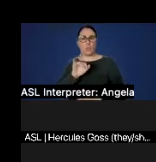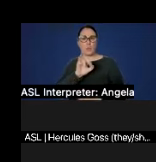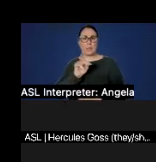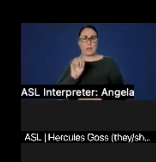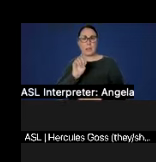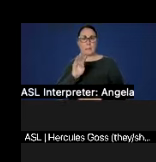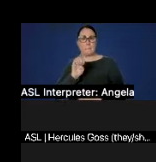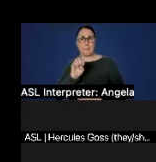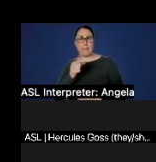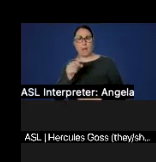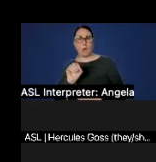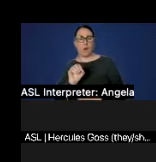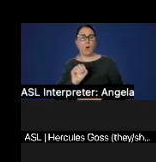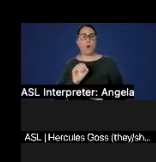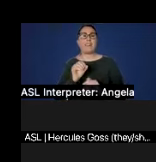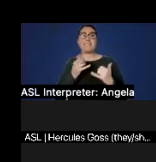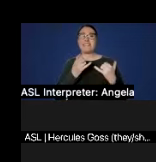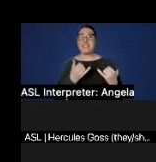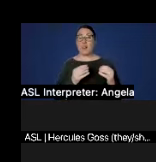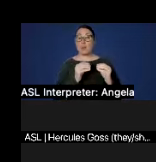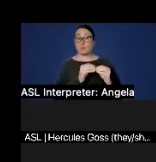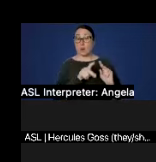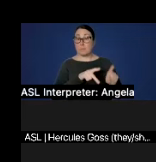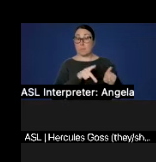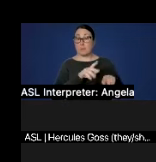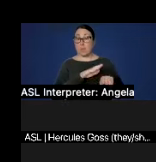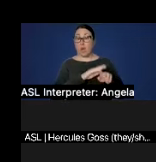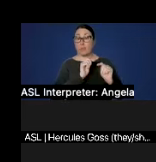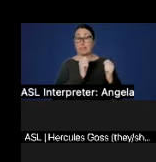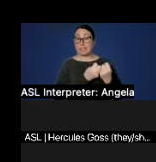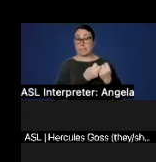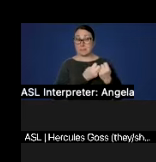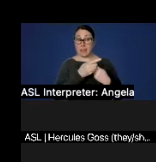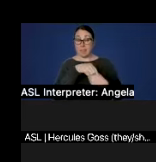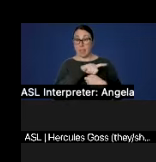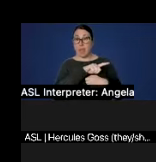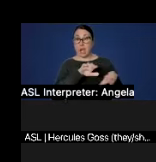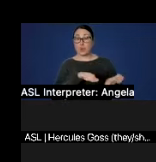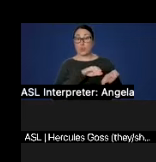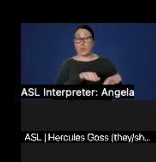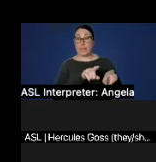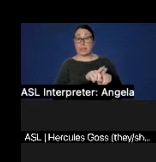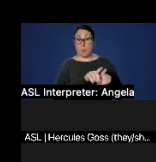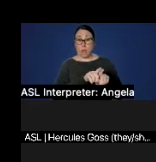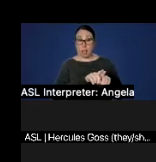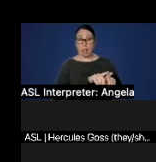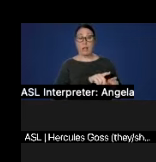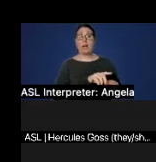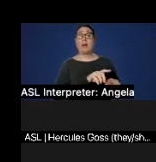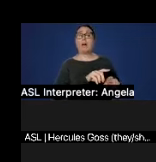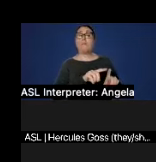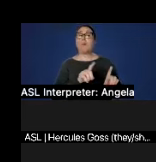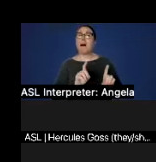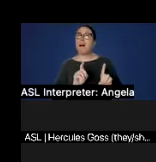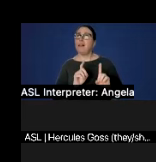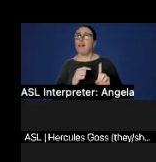And now, there's more people on our team and they're doing it as well. But we came into,